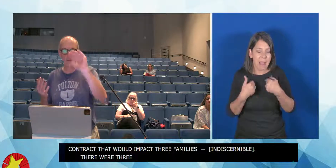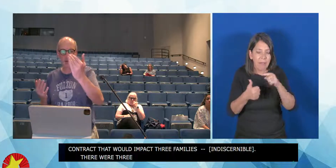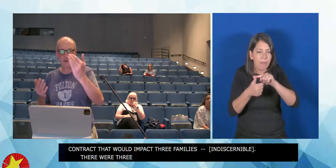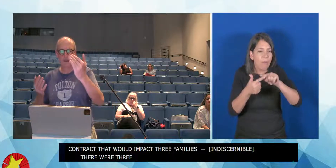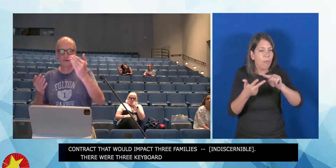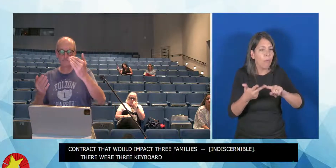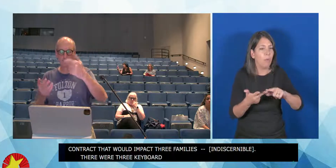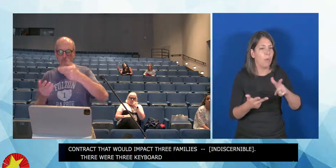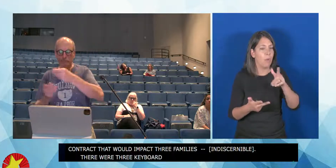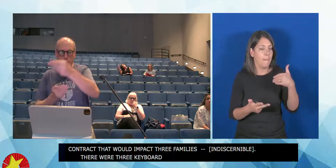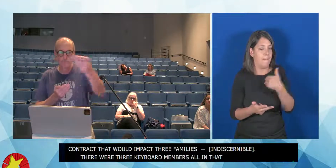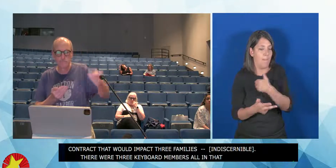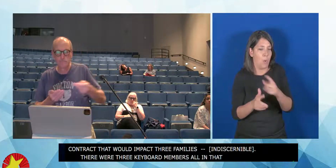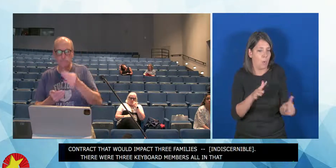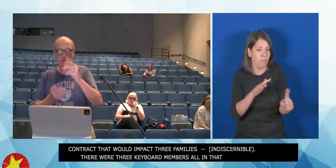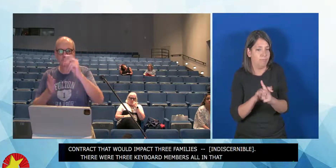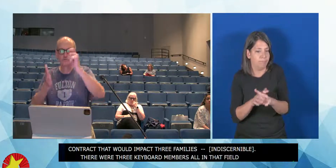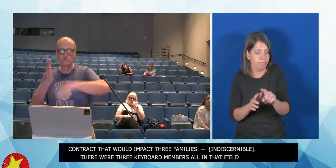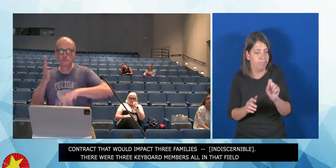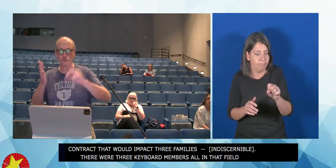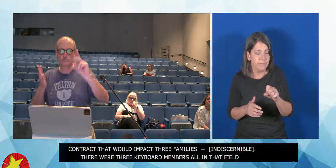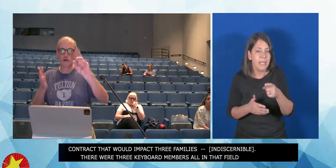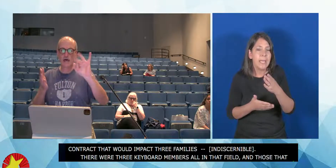all women, who were not present.